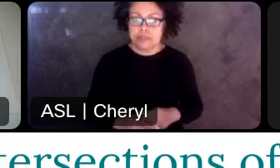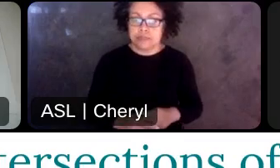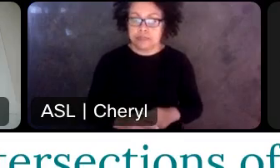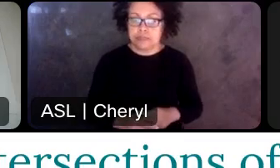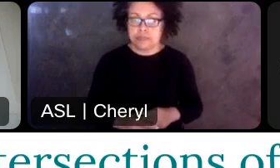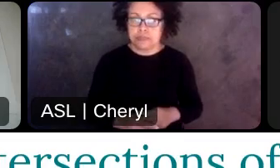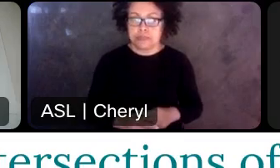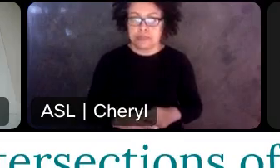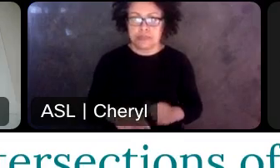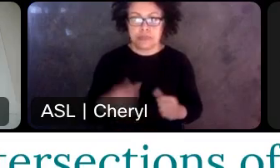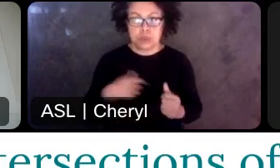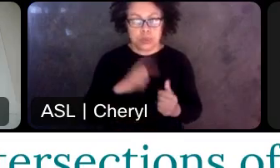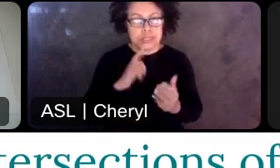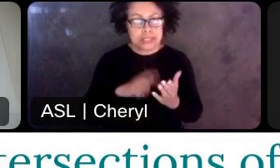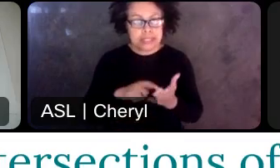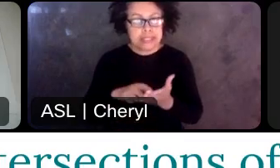that